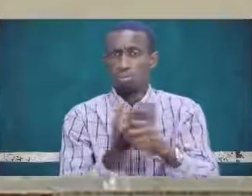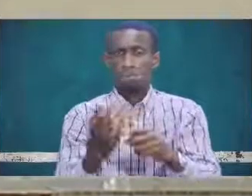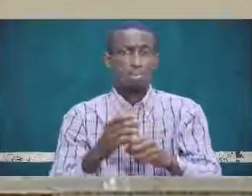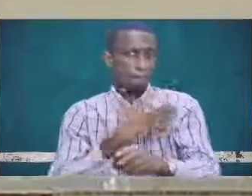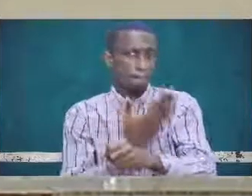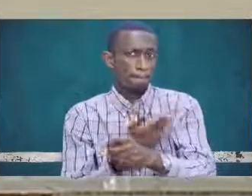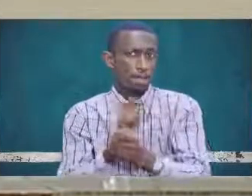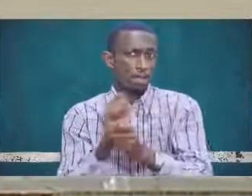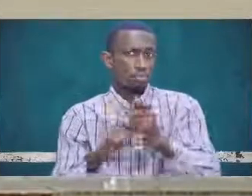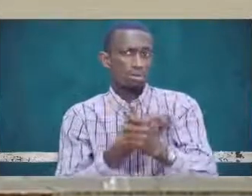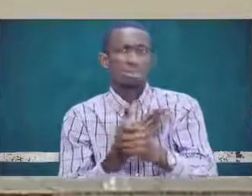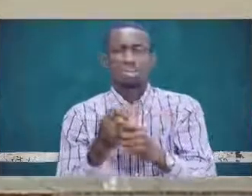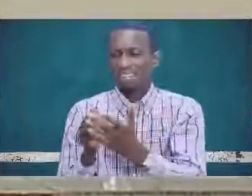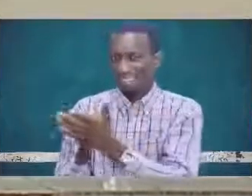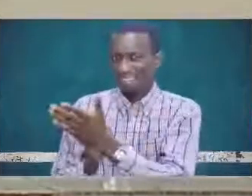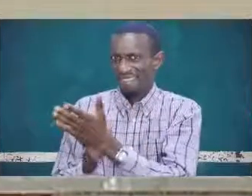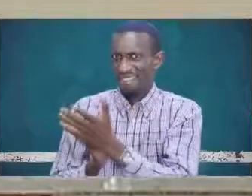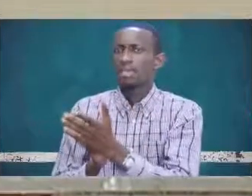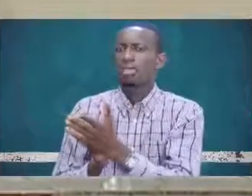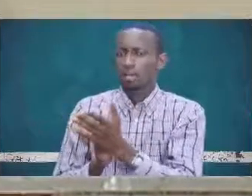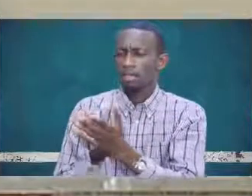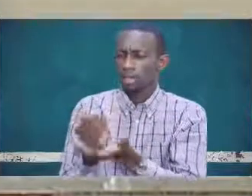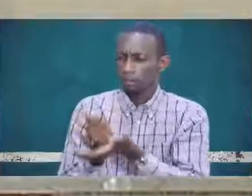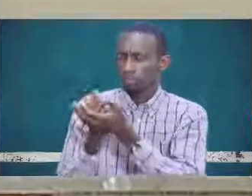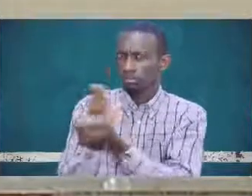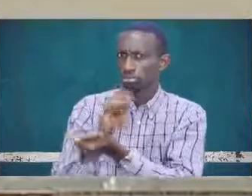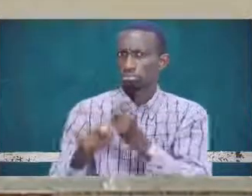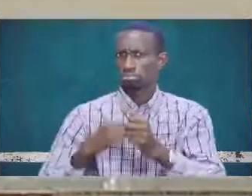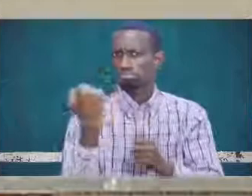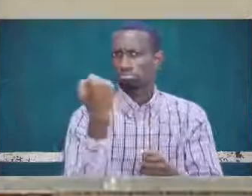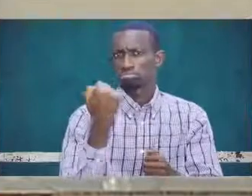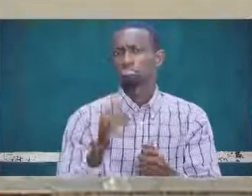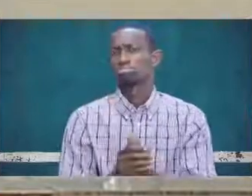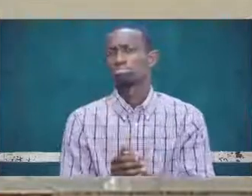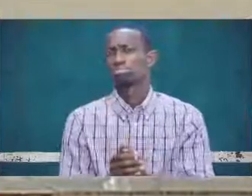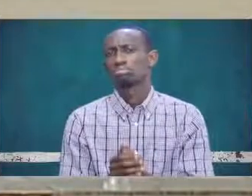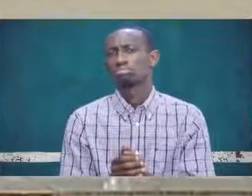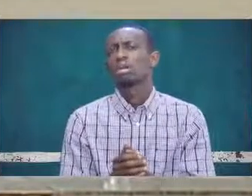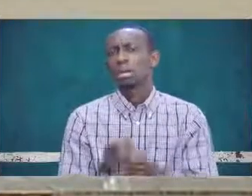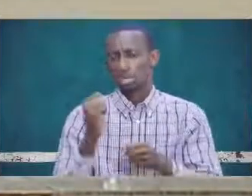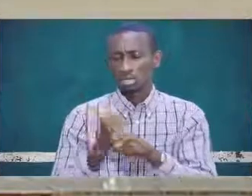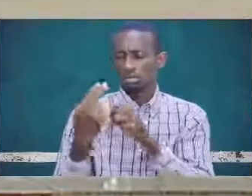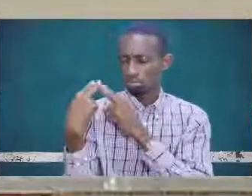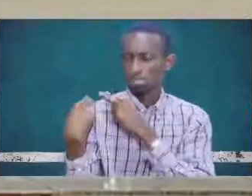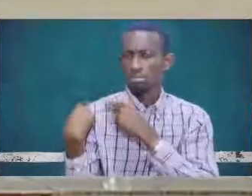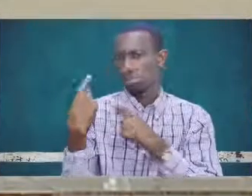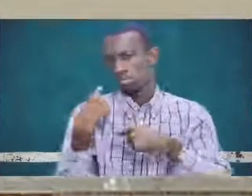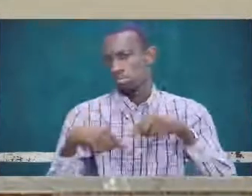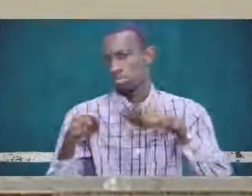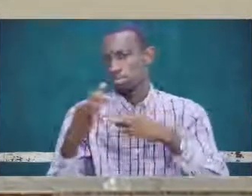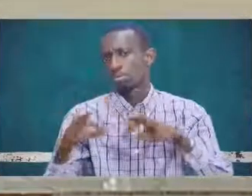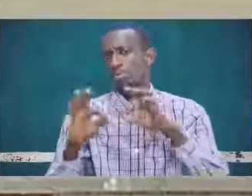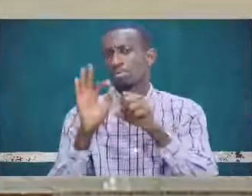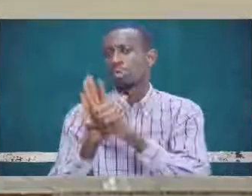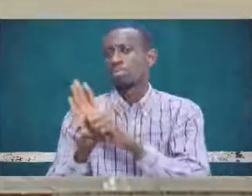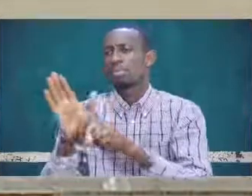into active form of what you call pepsin. So meaning that when it is in form of inactive form, the pepsin cannot perform its function as well.